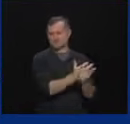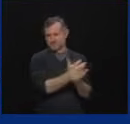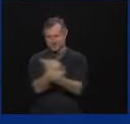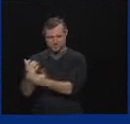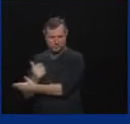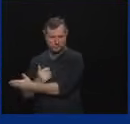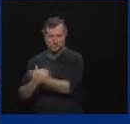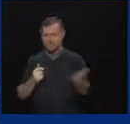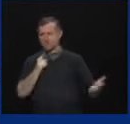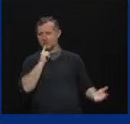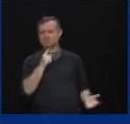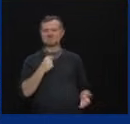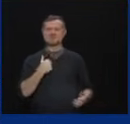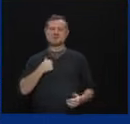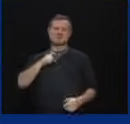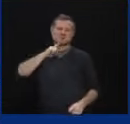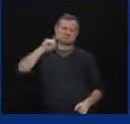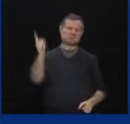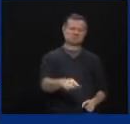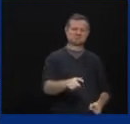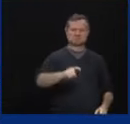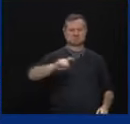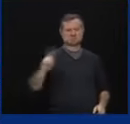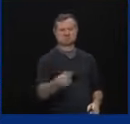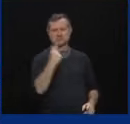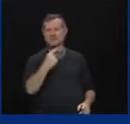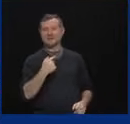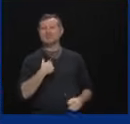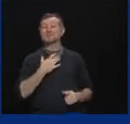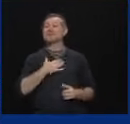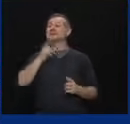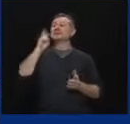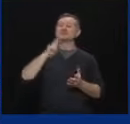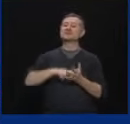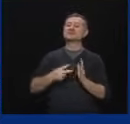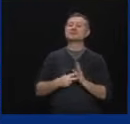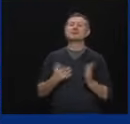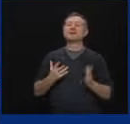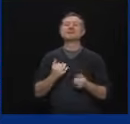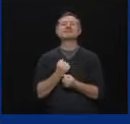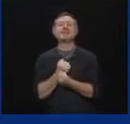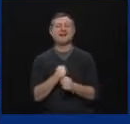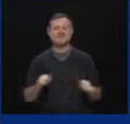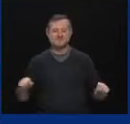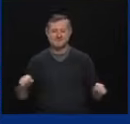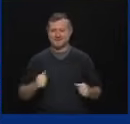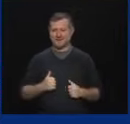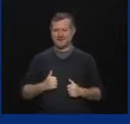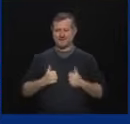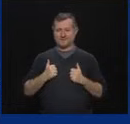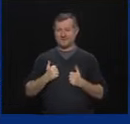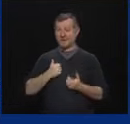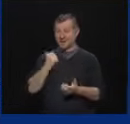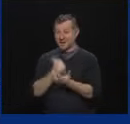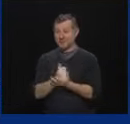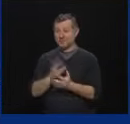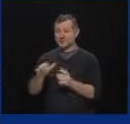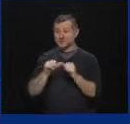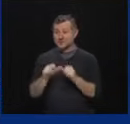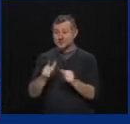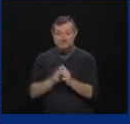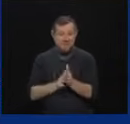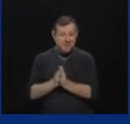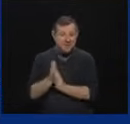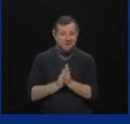dictatorial. It's intended to save lives and to allow you to do something that you're obviously passionate about, or else you wouldn't be in the healing profession, whether